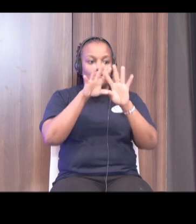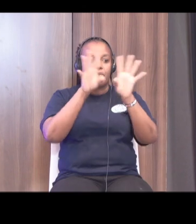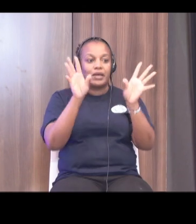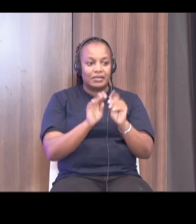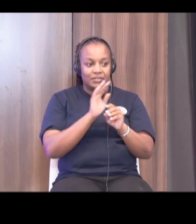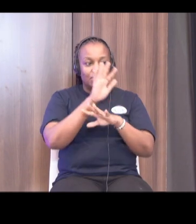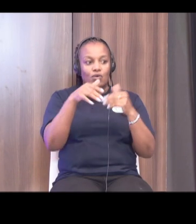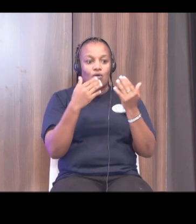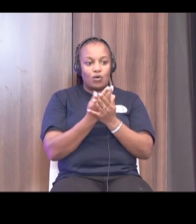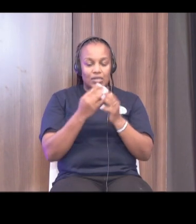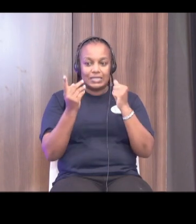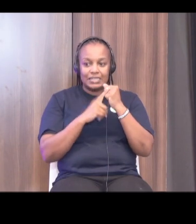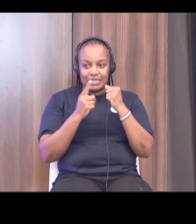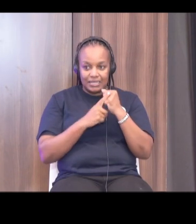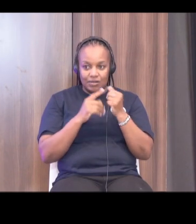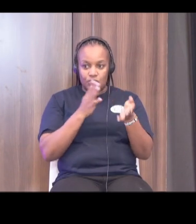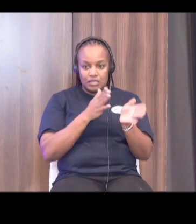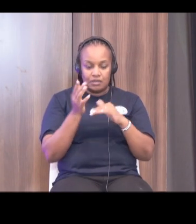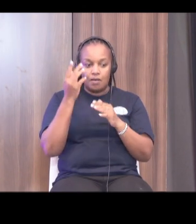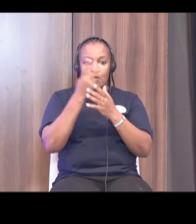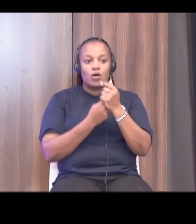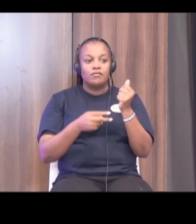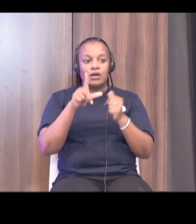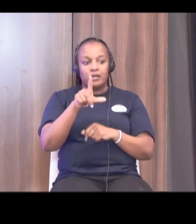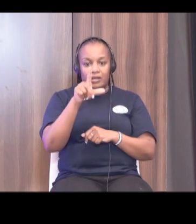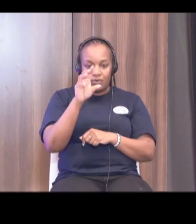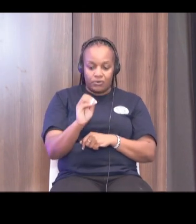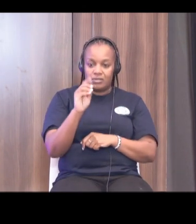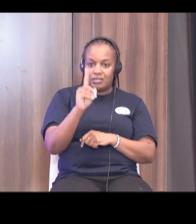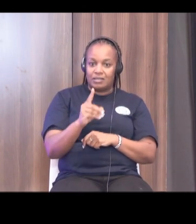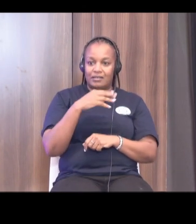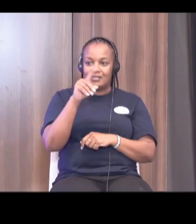6 serotypes, both for LOD and EOD.